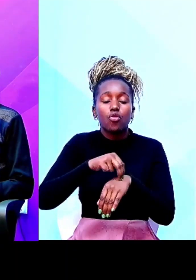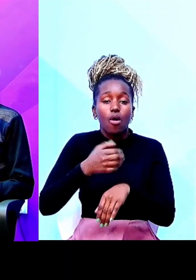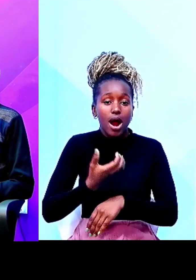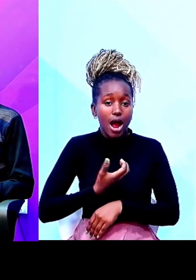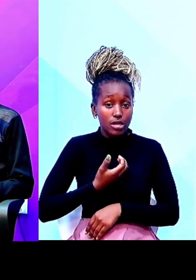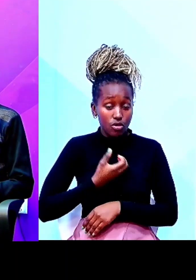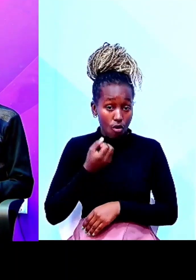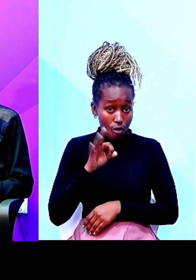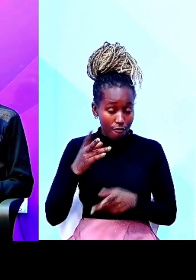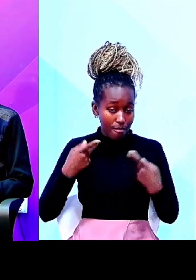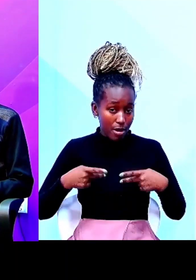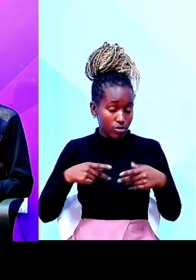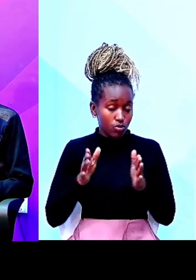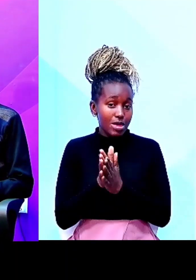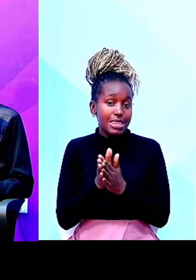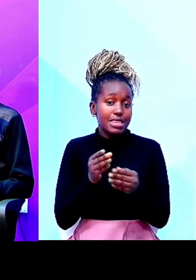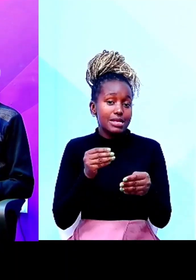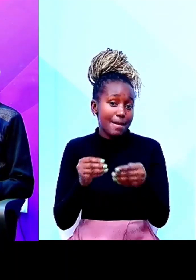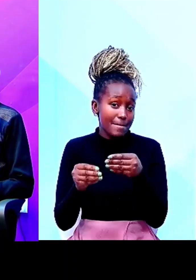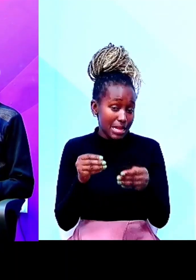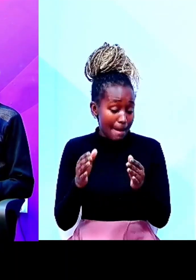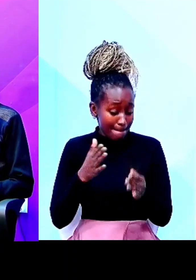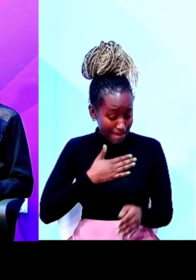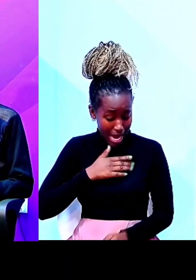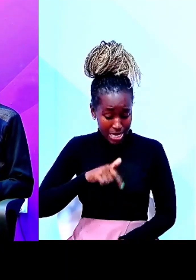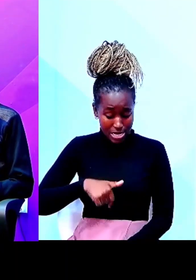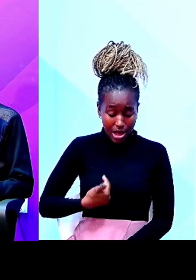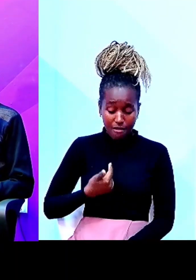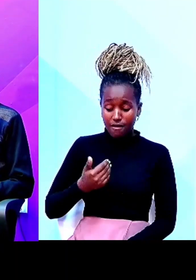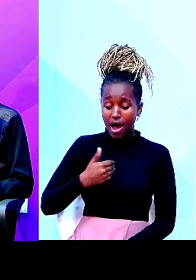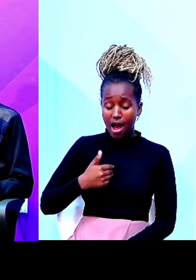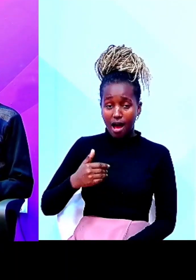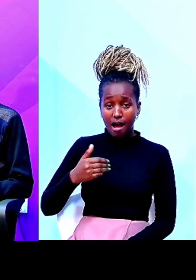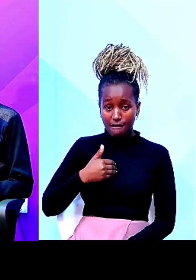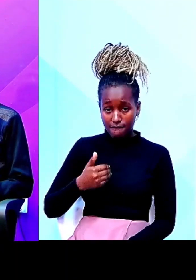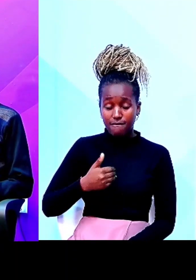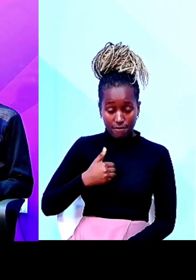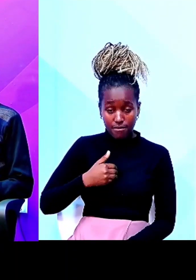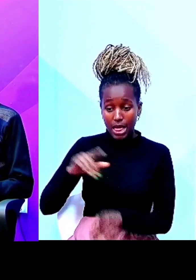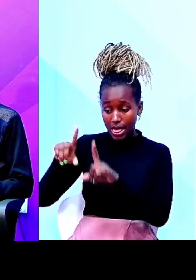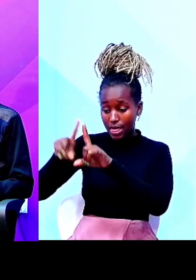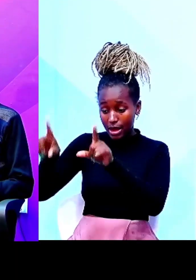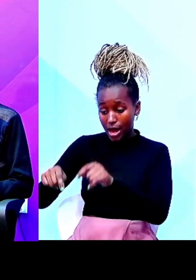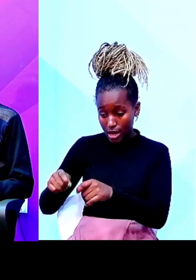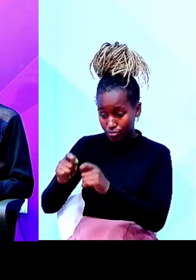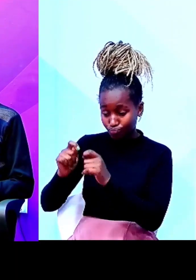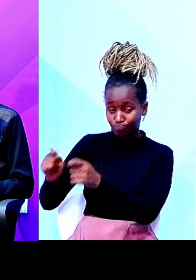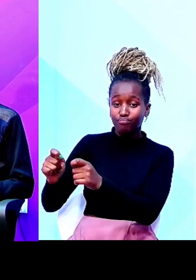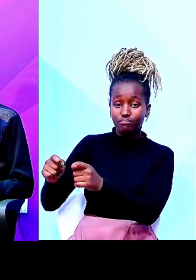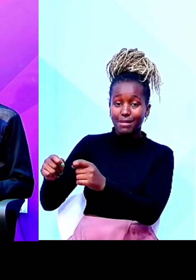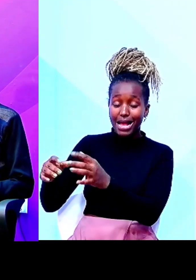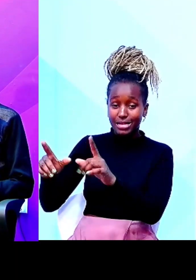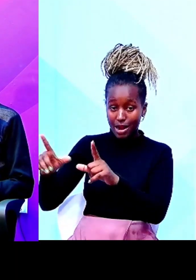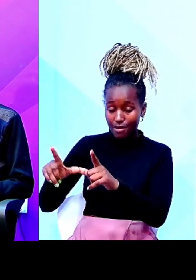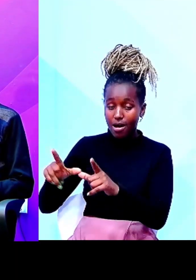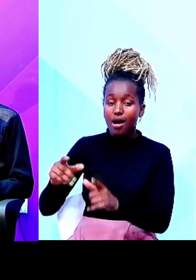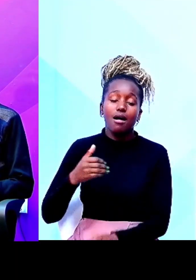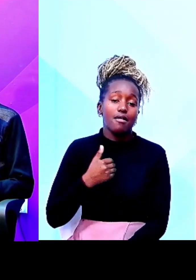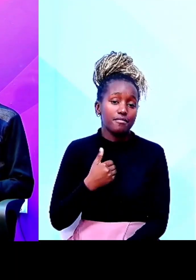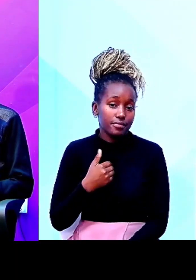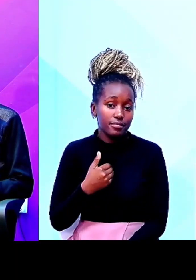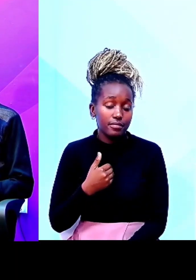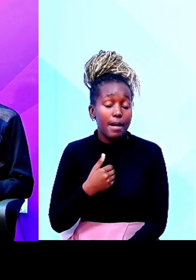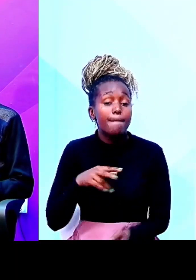with disability. Even myself, I have the disability certificate. So we are